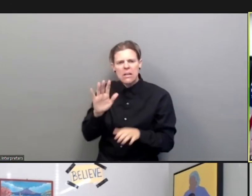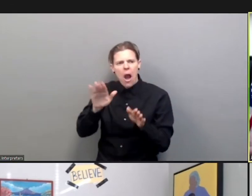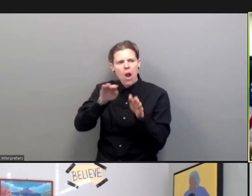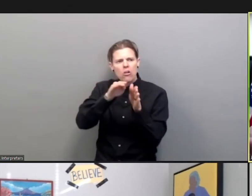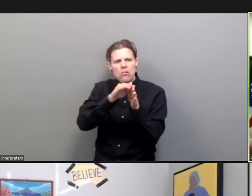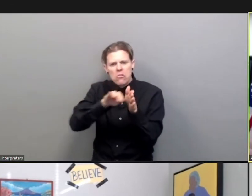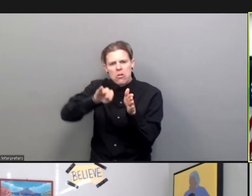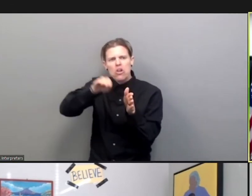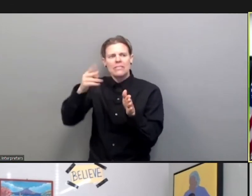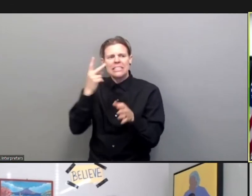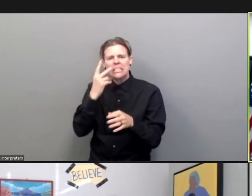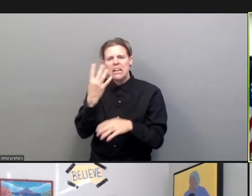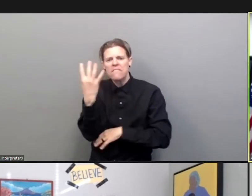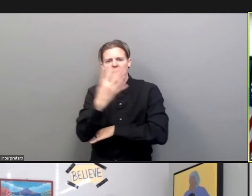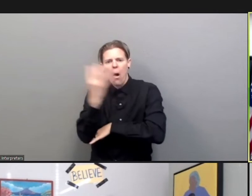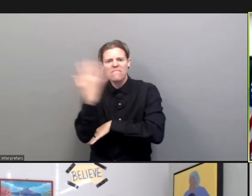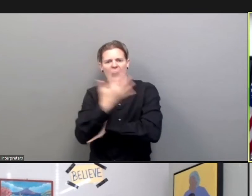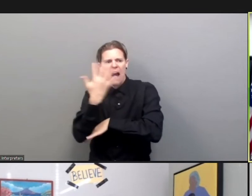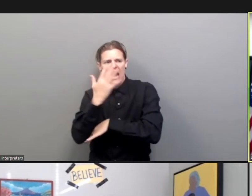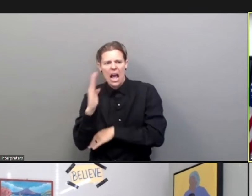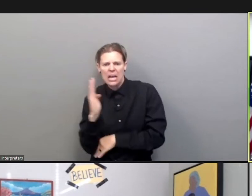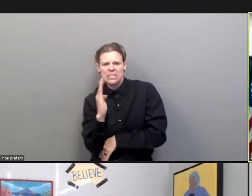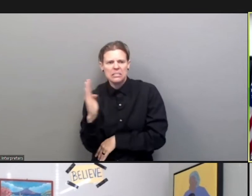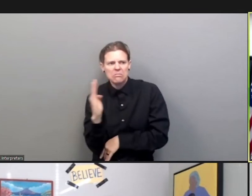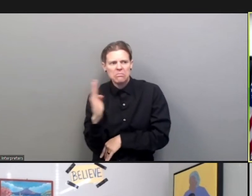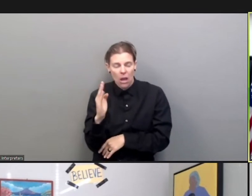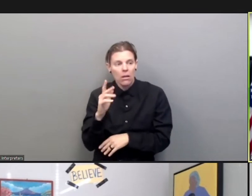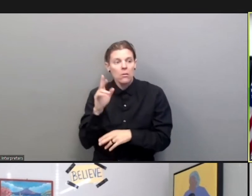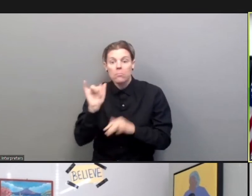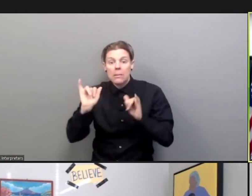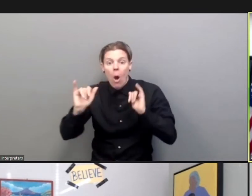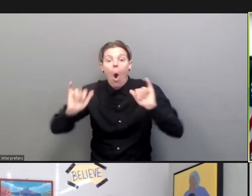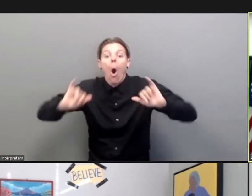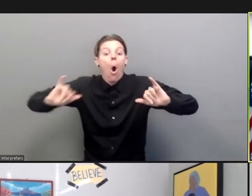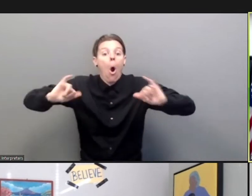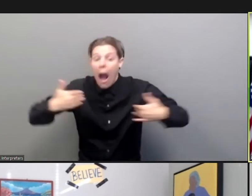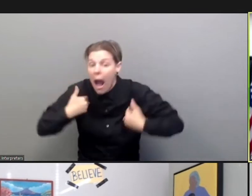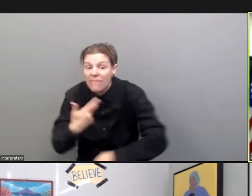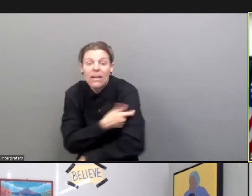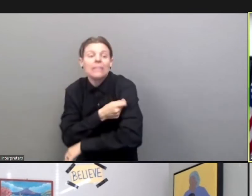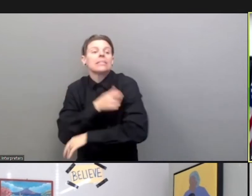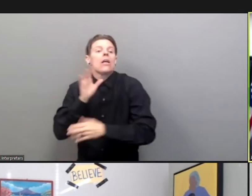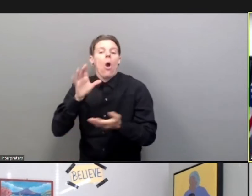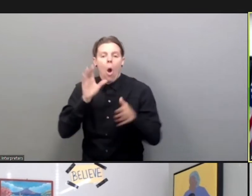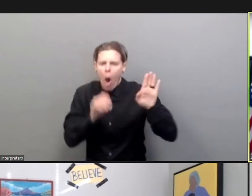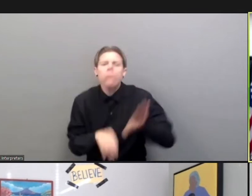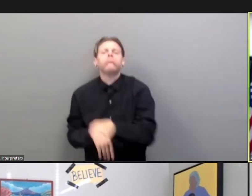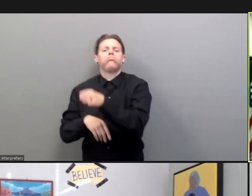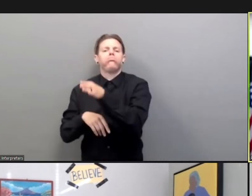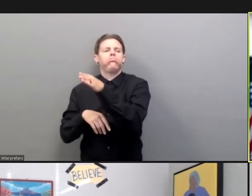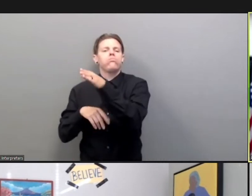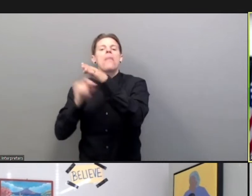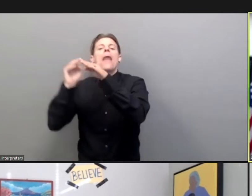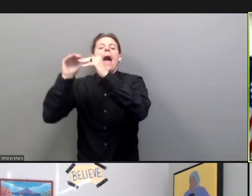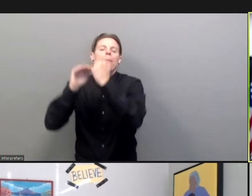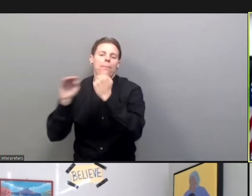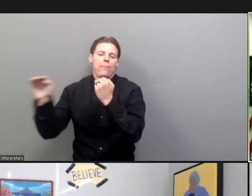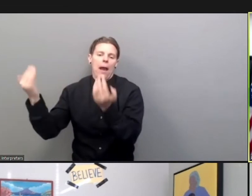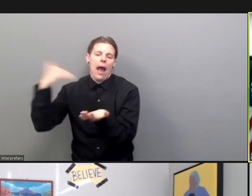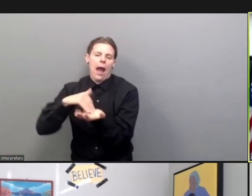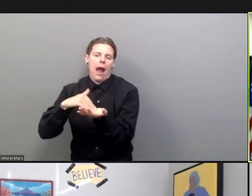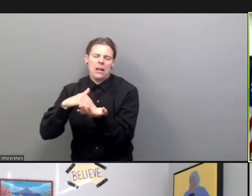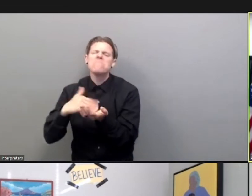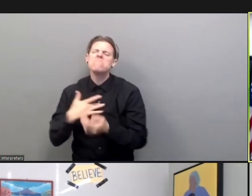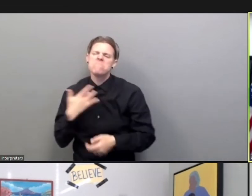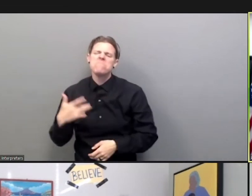figured out what was going on, and then went up very sharply and leveled off. So there isn't much difference actually where we are now